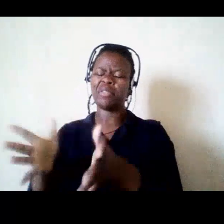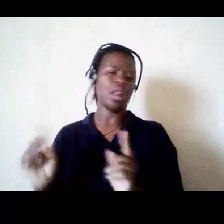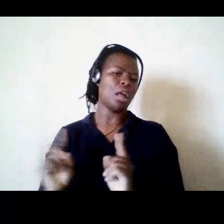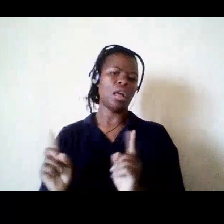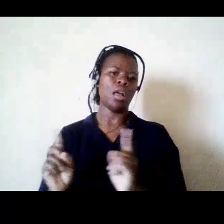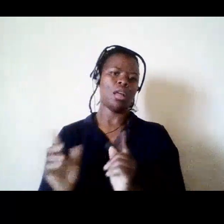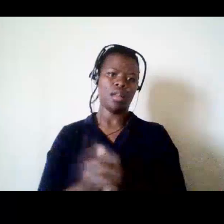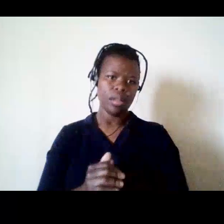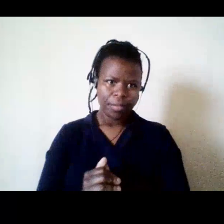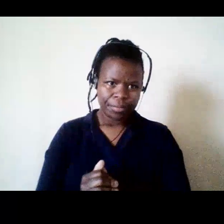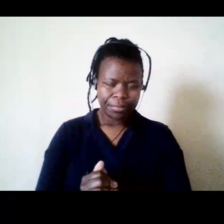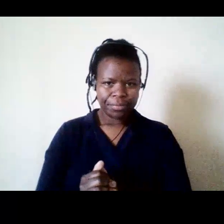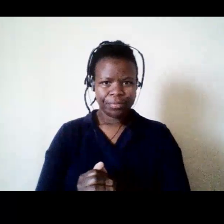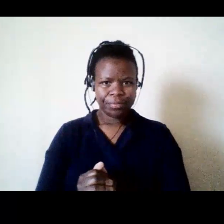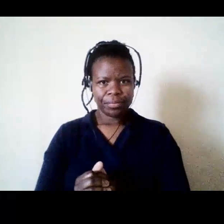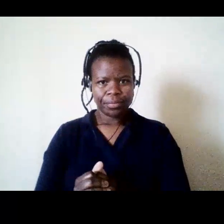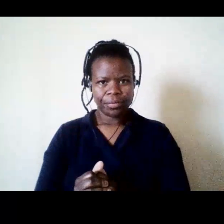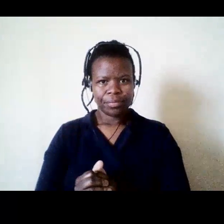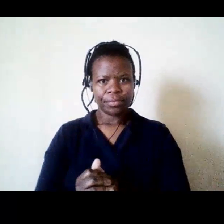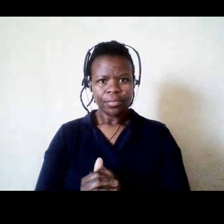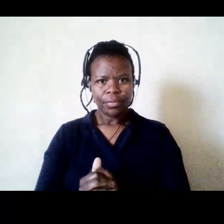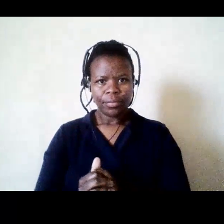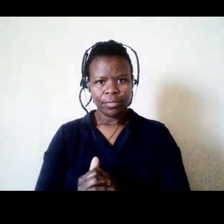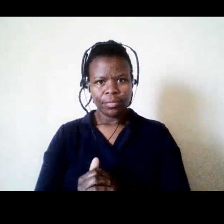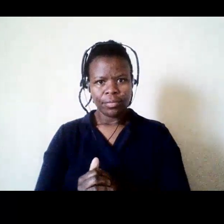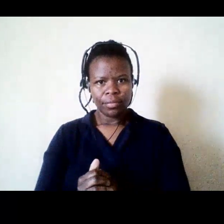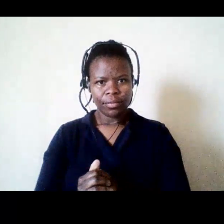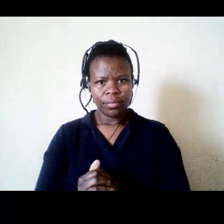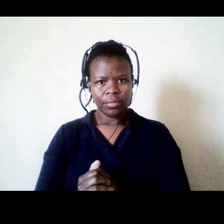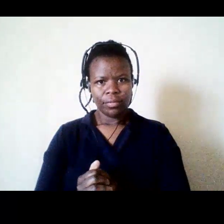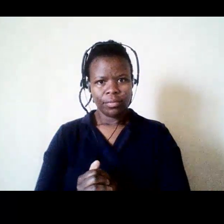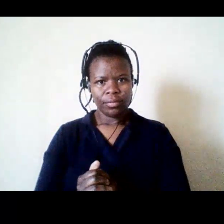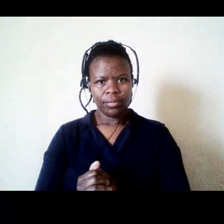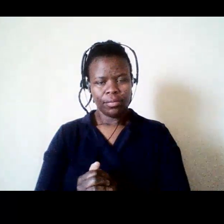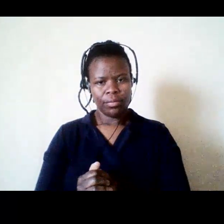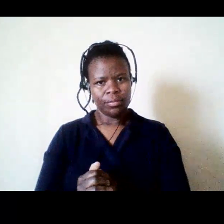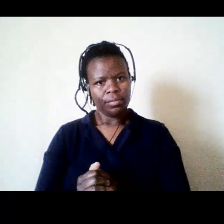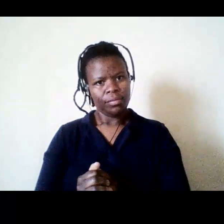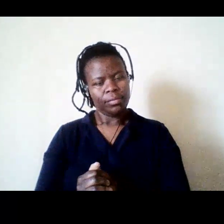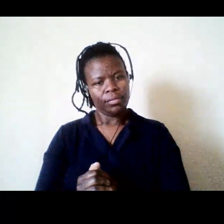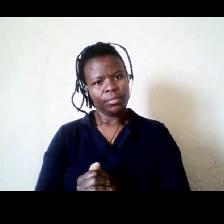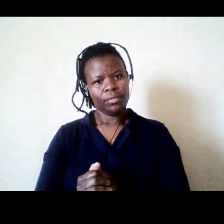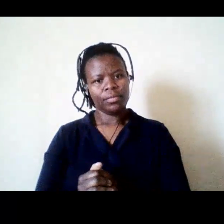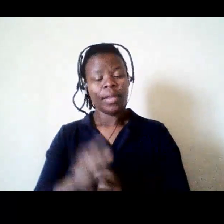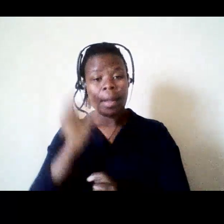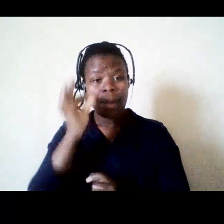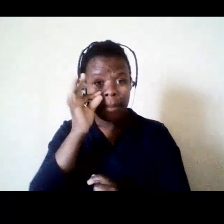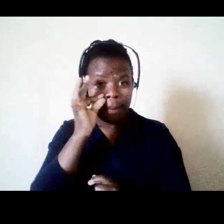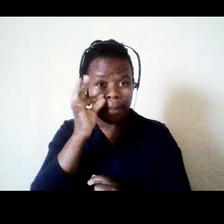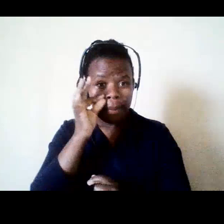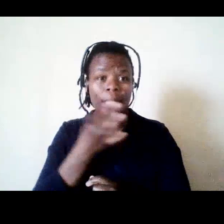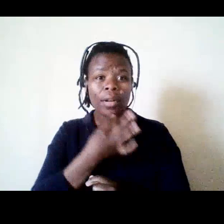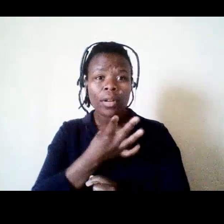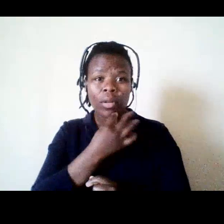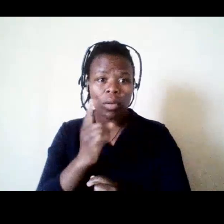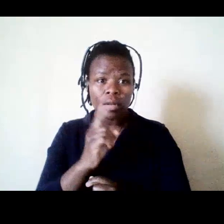I mean, you have to. Yeah. Okay, Mbali says, okay, I think we'll go up to